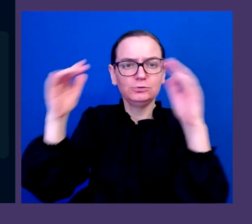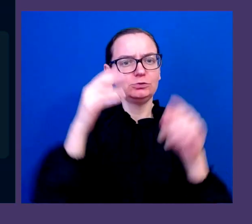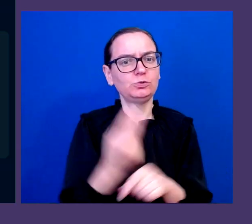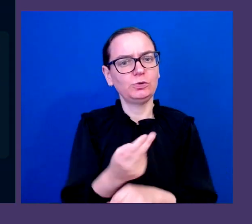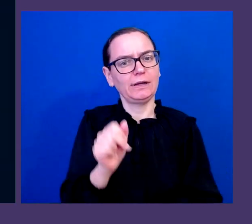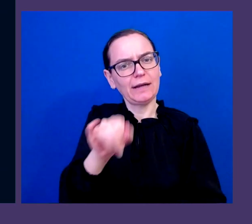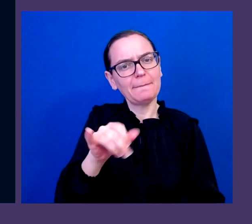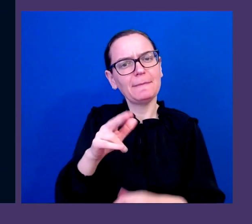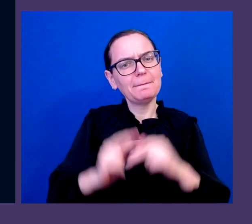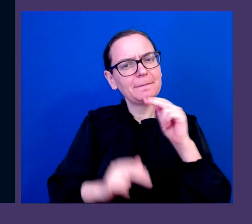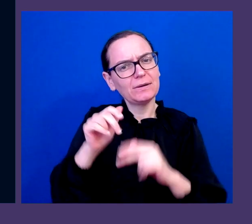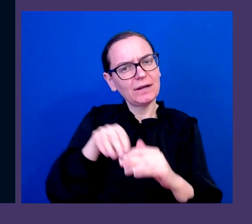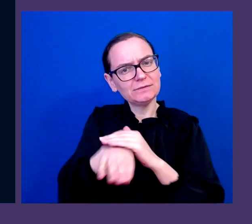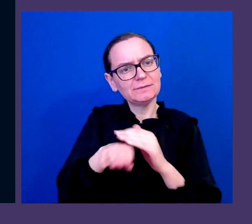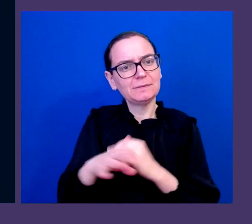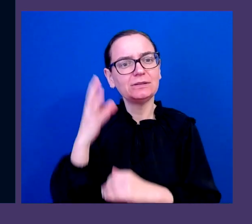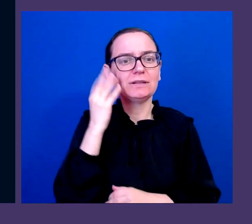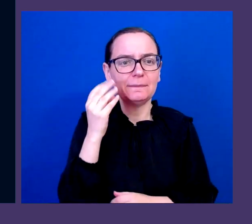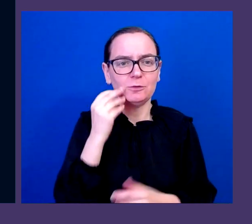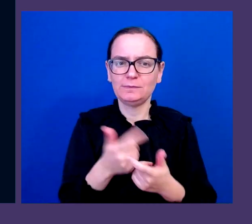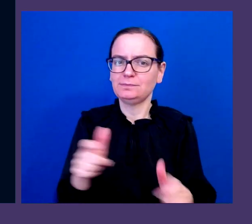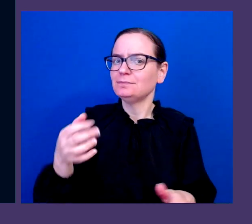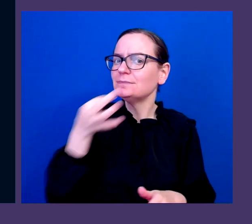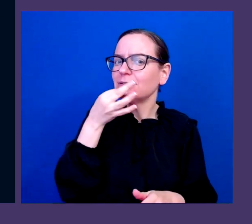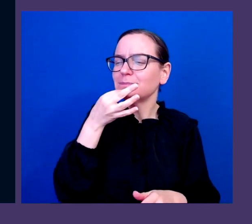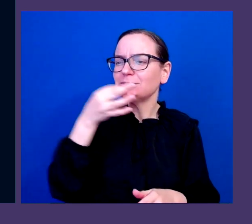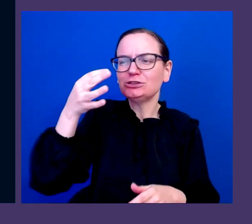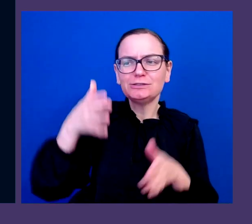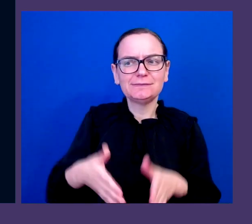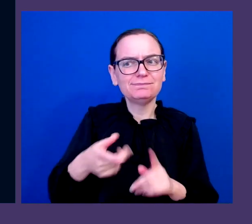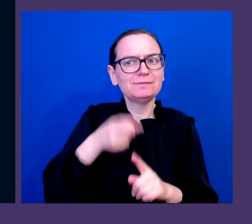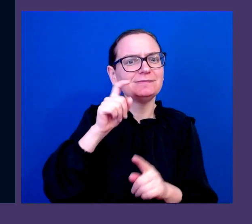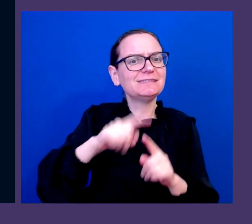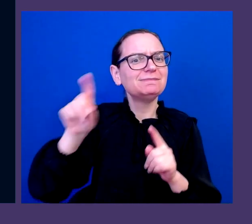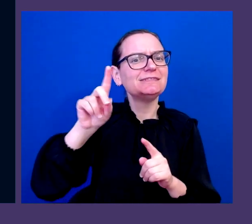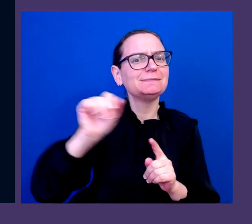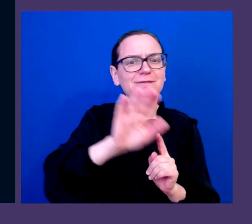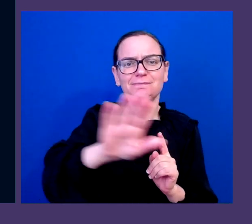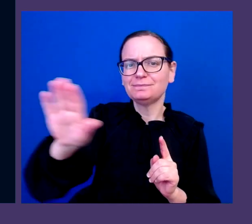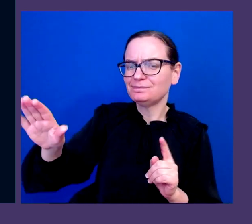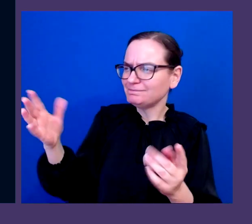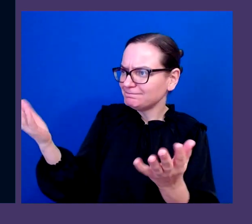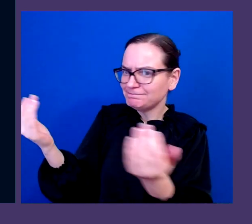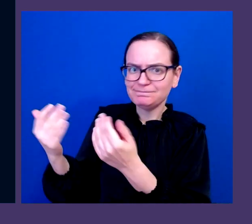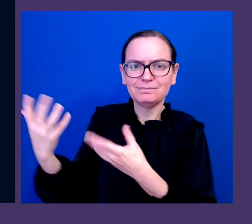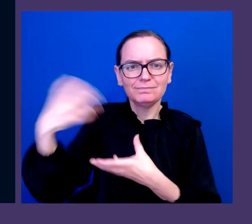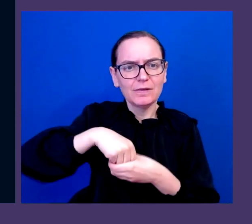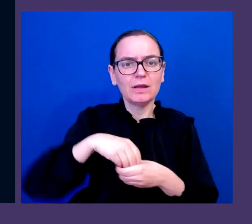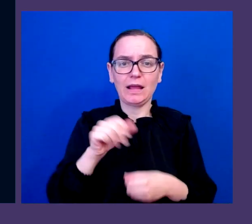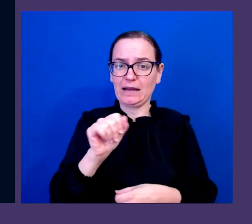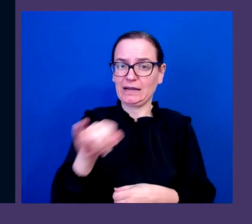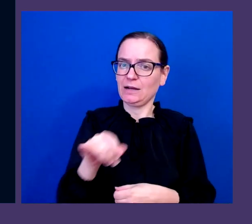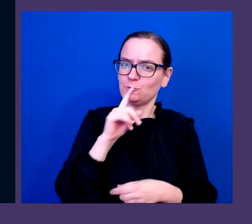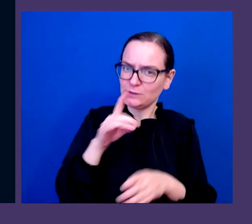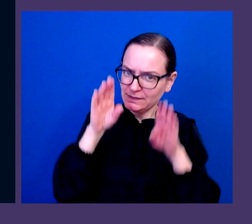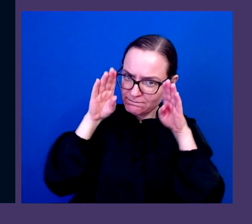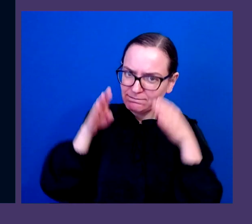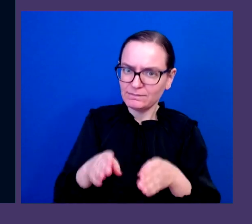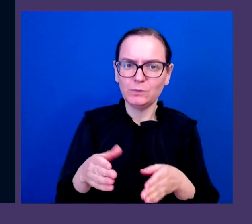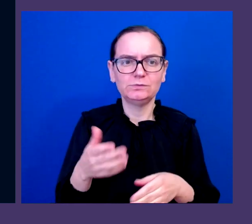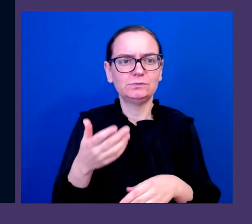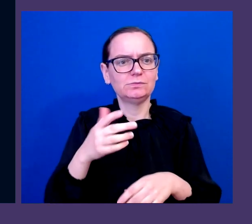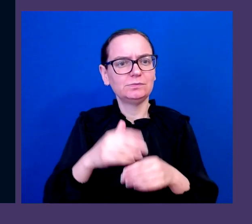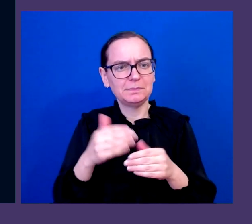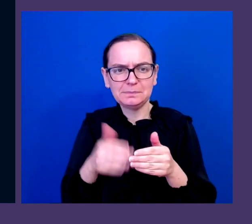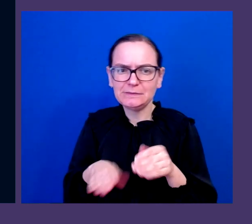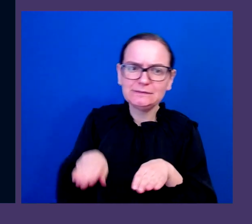step. Right from the start, we heard that the disability-focused customers, that Copilot is having an impact in